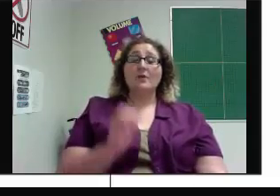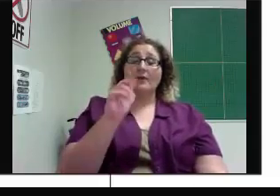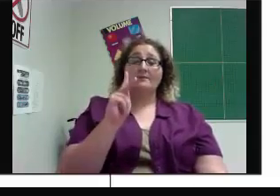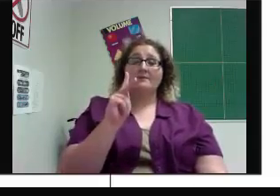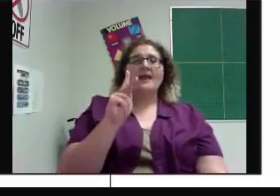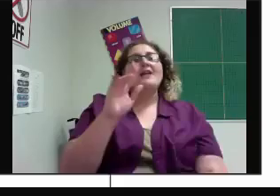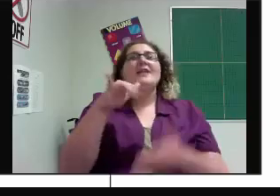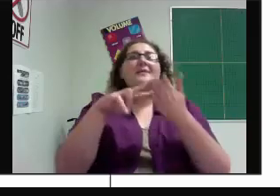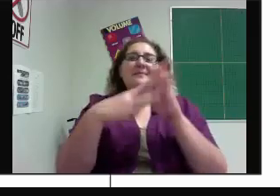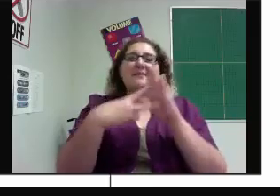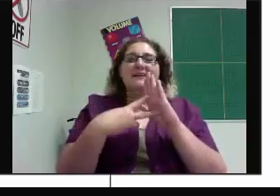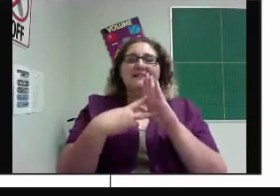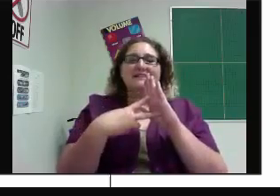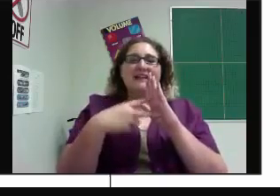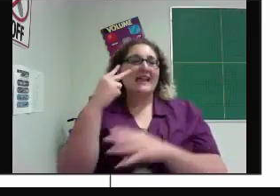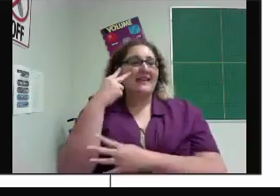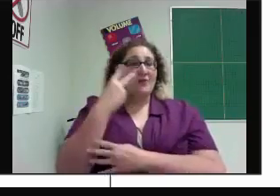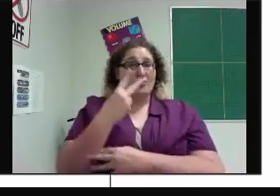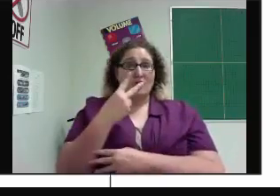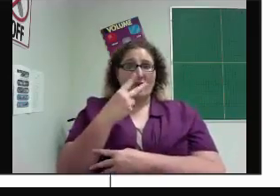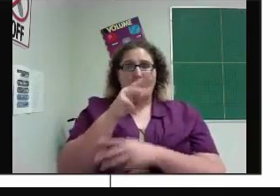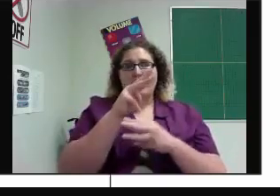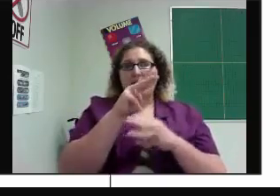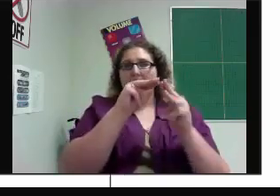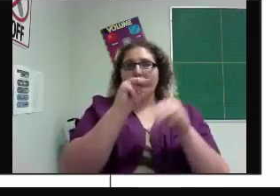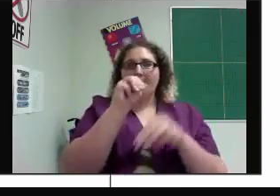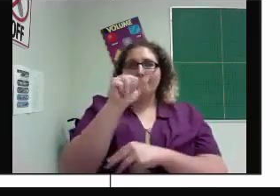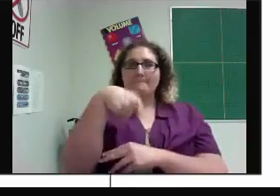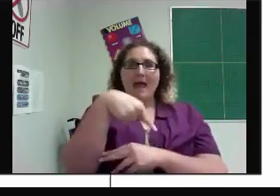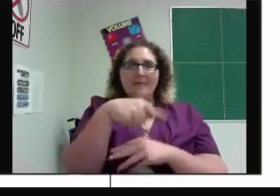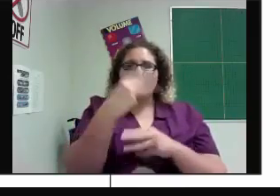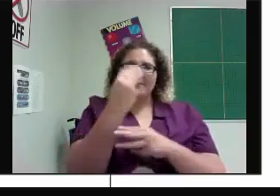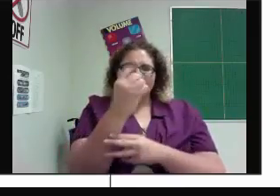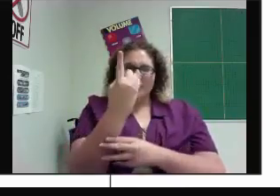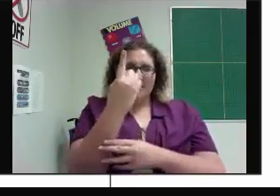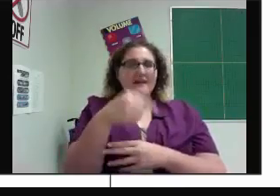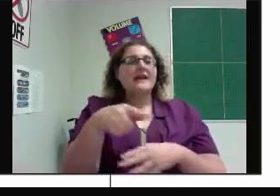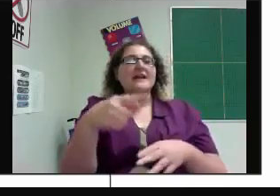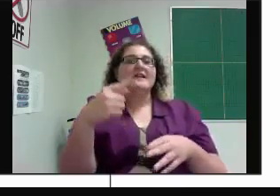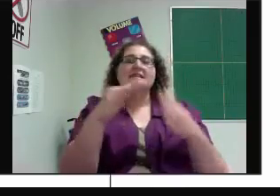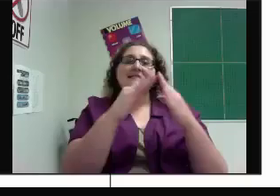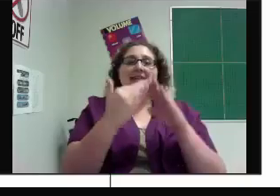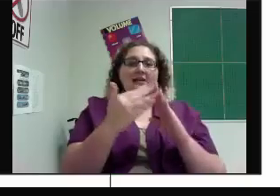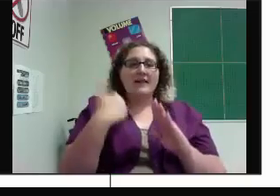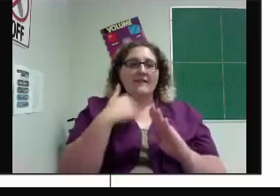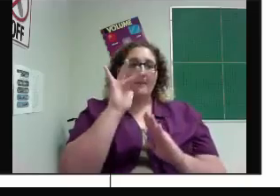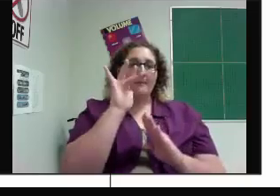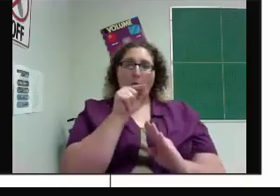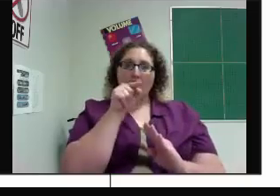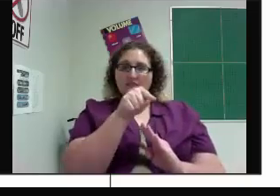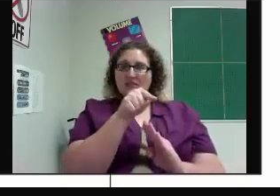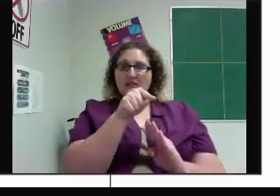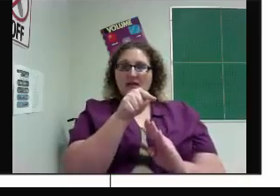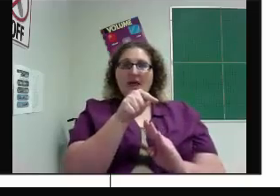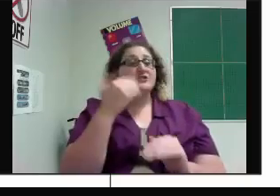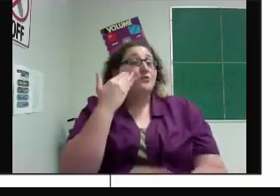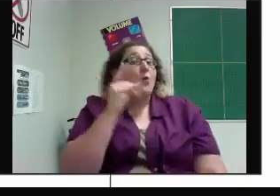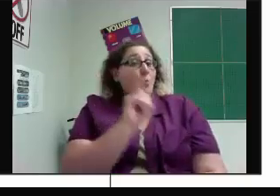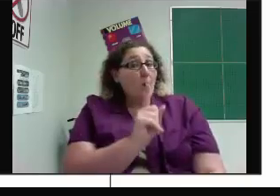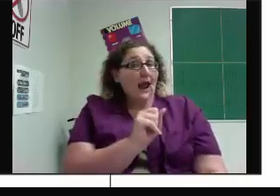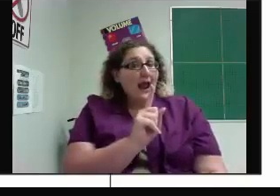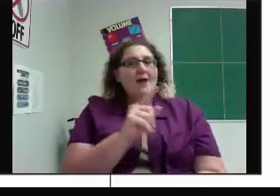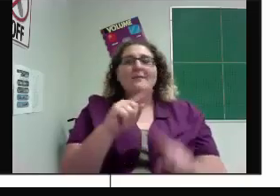Okay, by this I mean, like, if you look at a map of Missouri or anywhere like that, towns are indicated by a point, but just by looking at that point, you can tell where